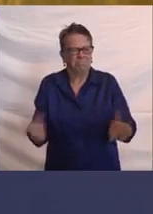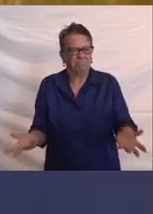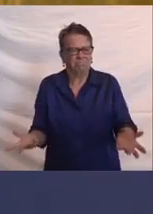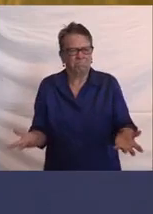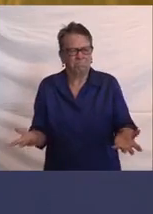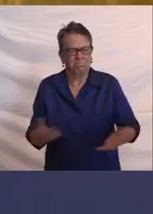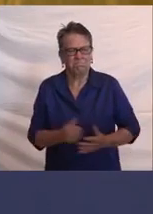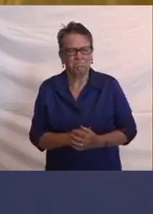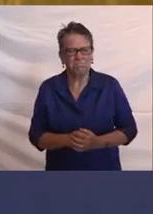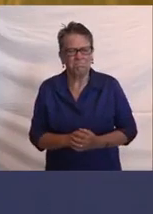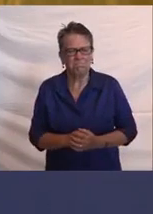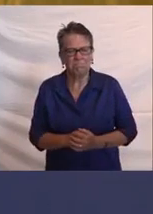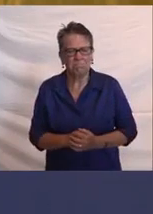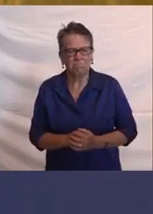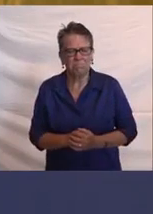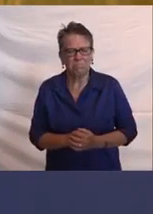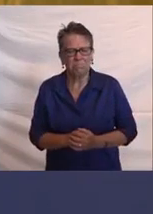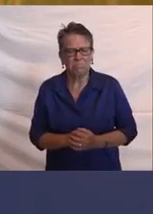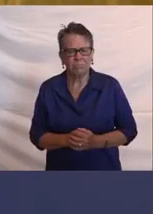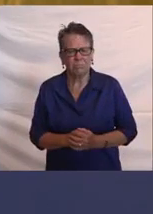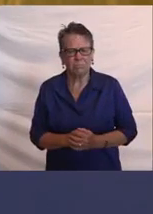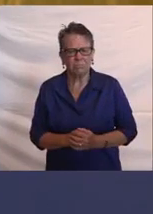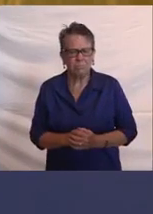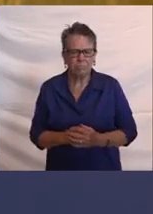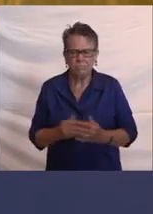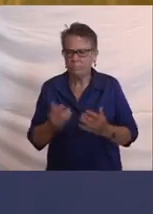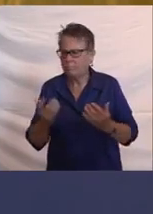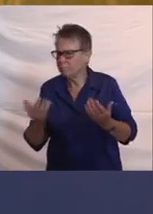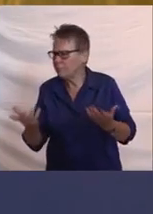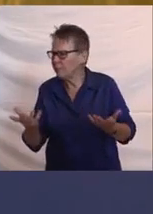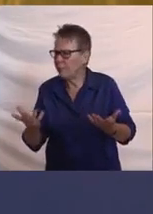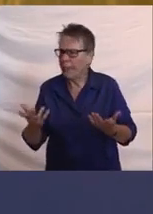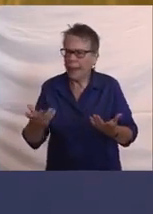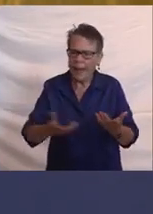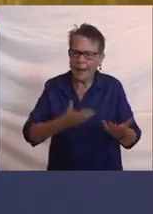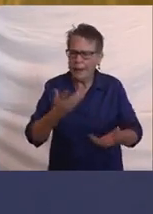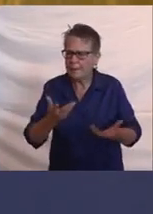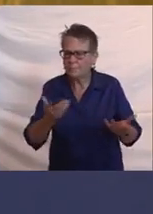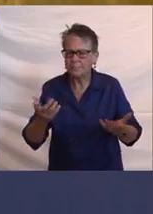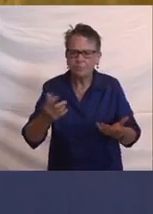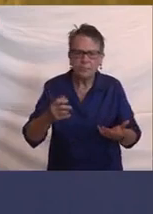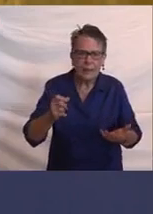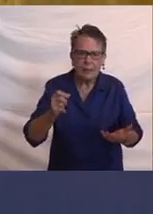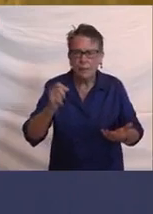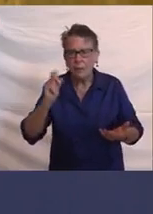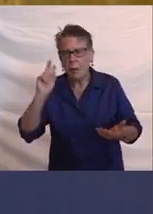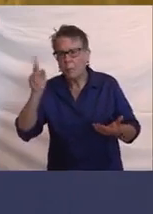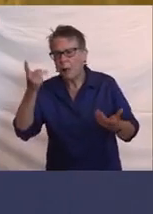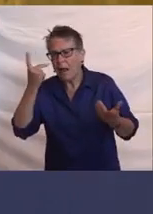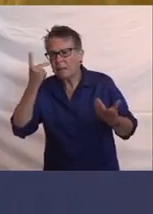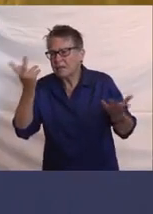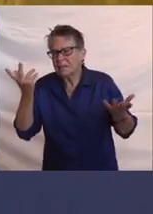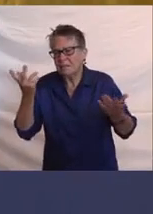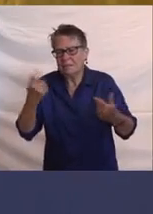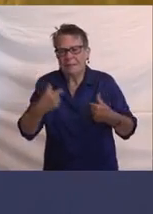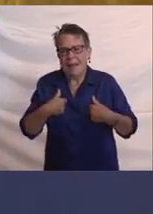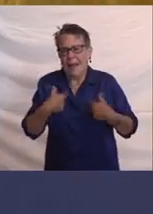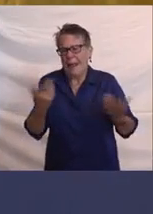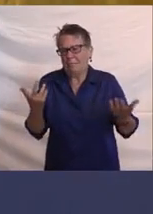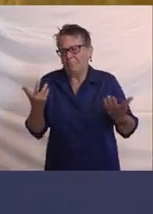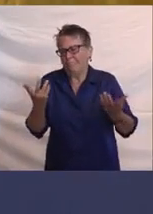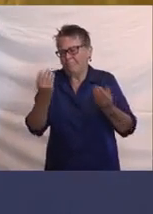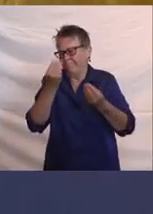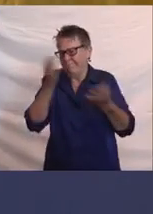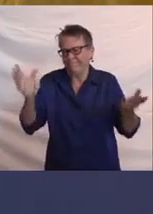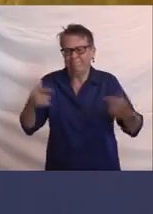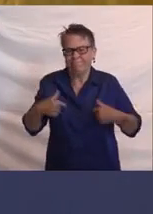fight, and what the politics of it is of no interest to me, win, lose, or draw. But no update